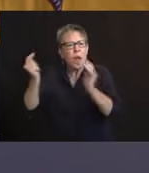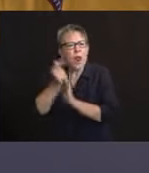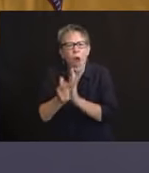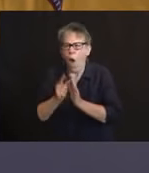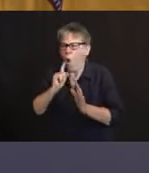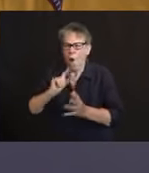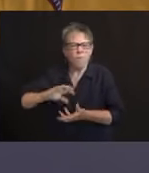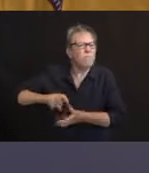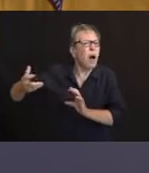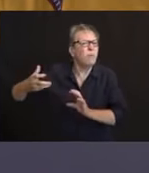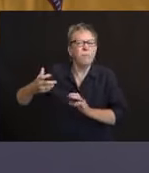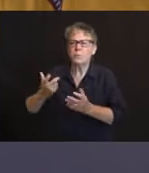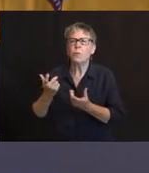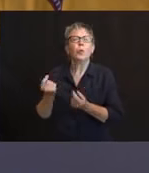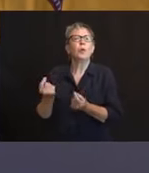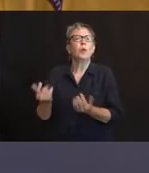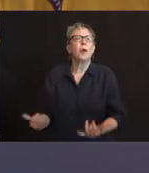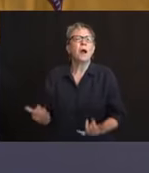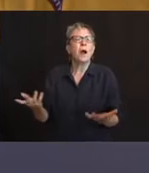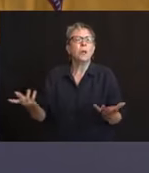is a leader in uniform.